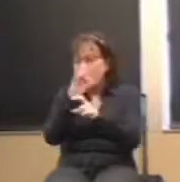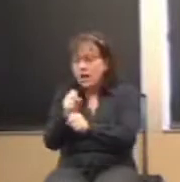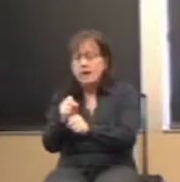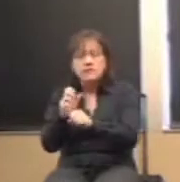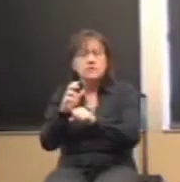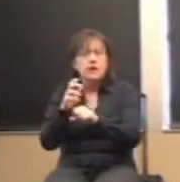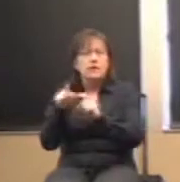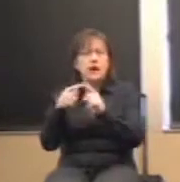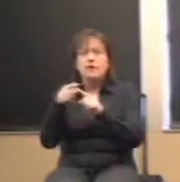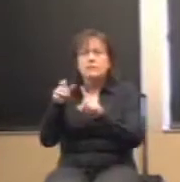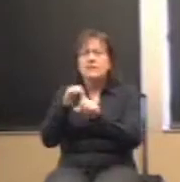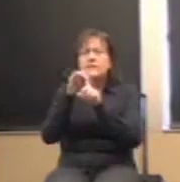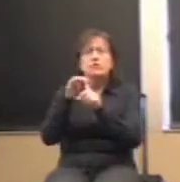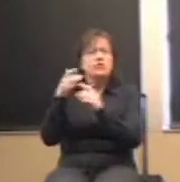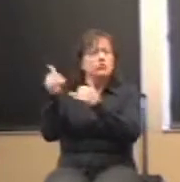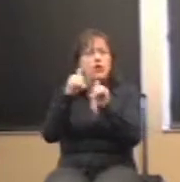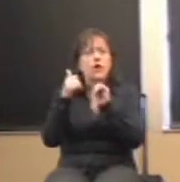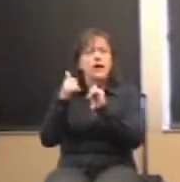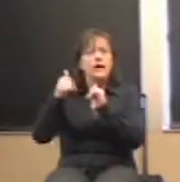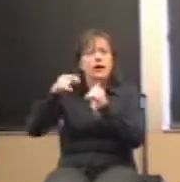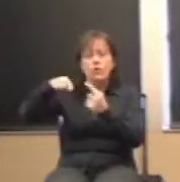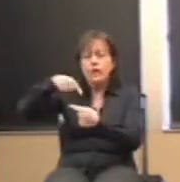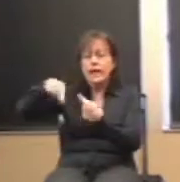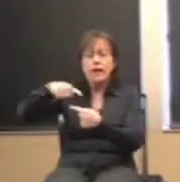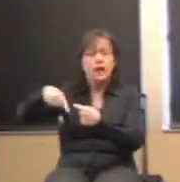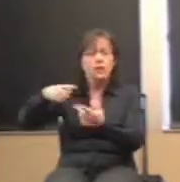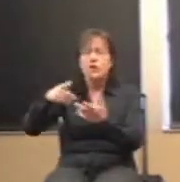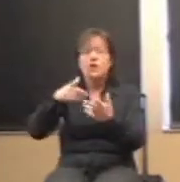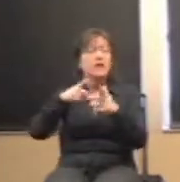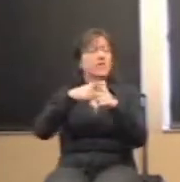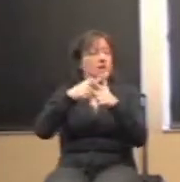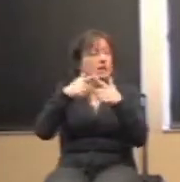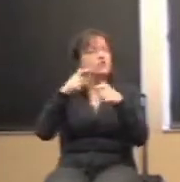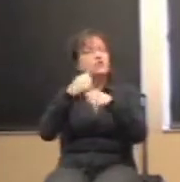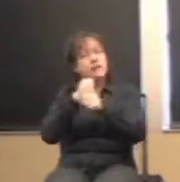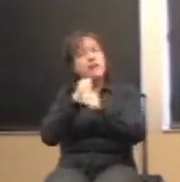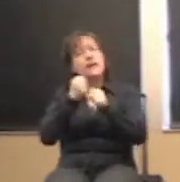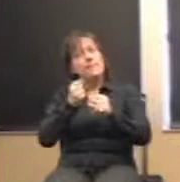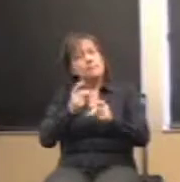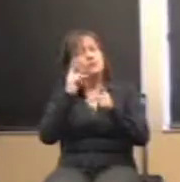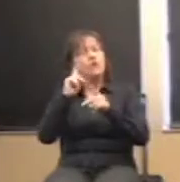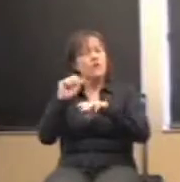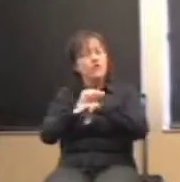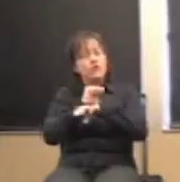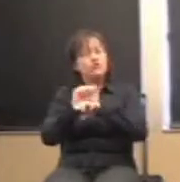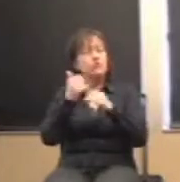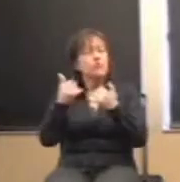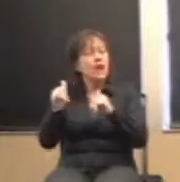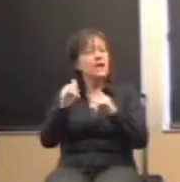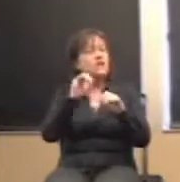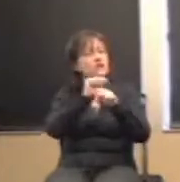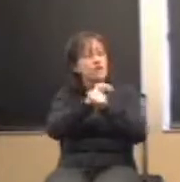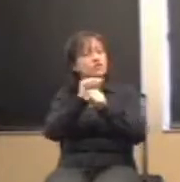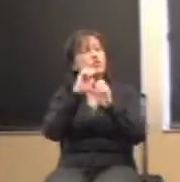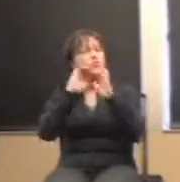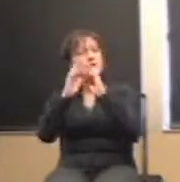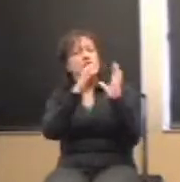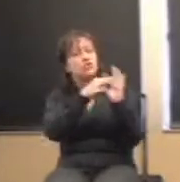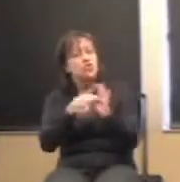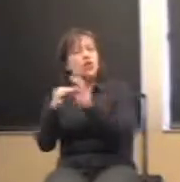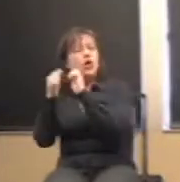But then we're going to create some opportunities for some functional play, for some functional communication to go along with that. And